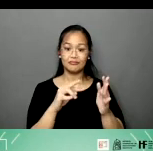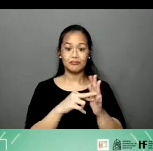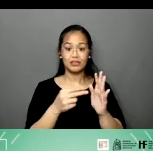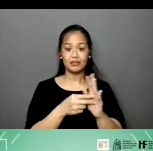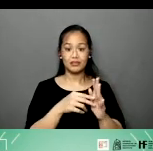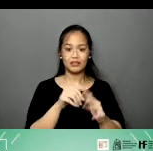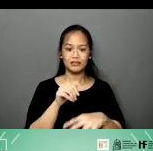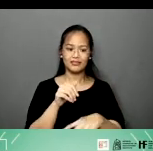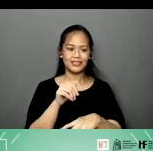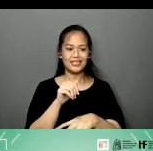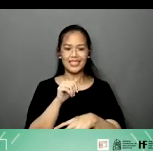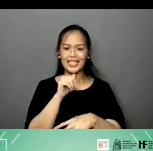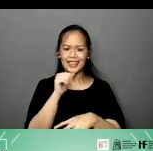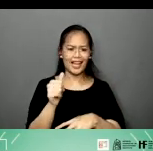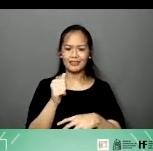terms of material.